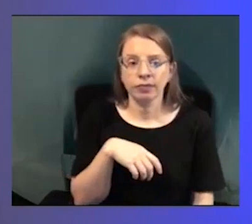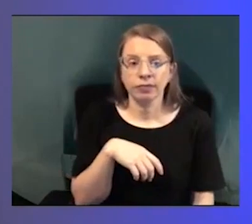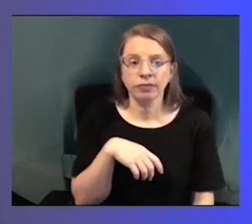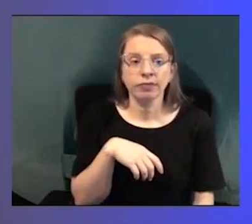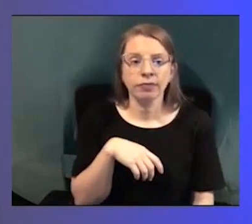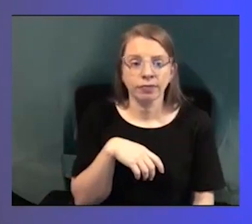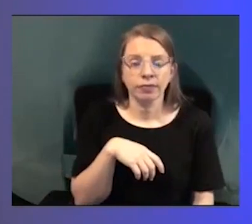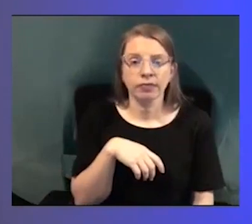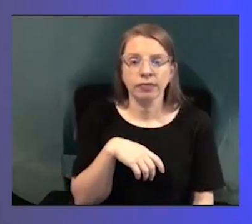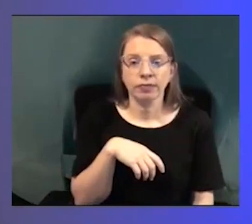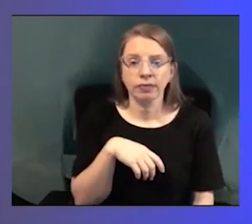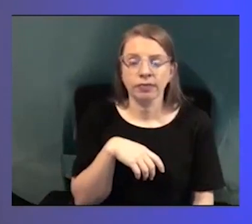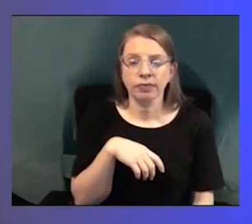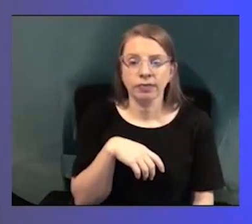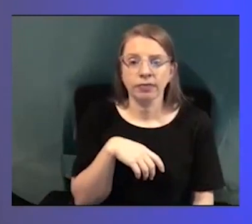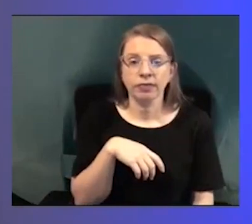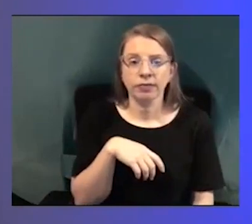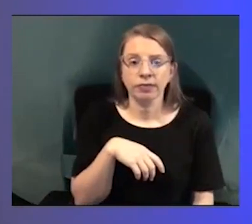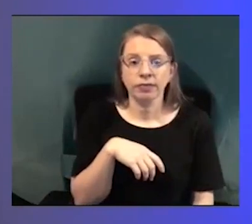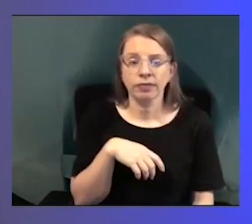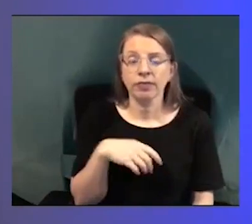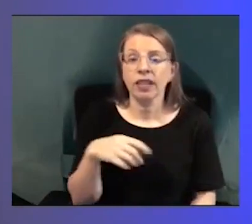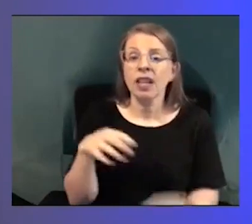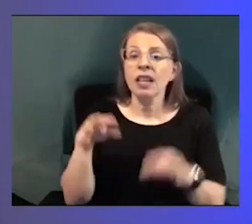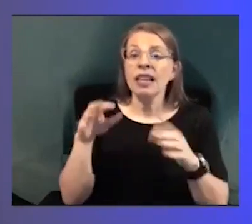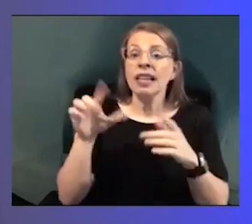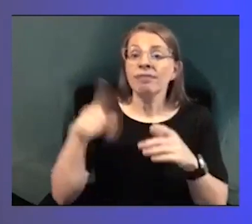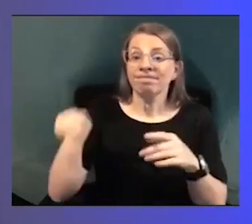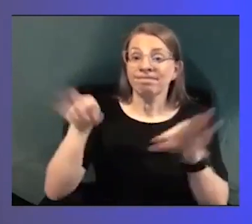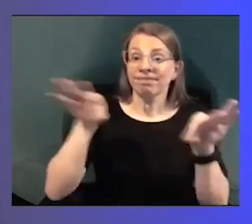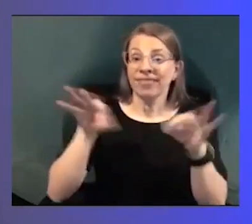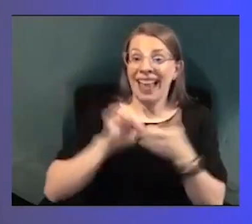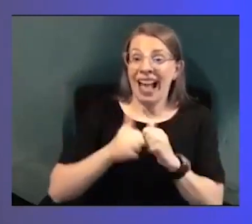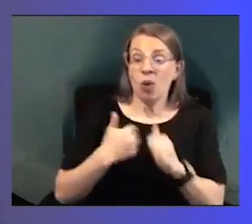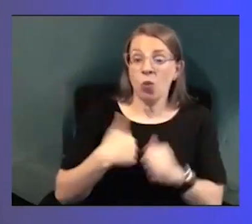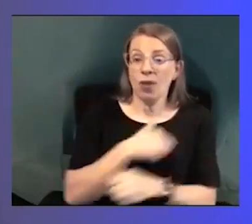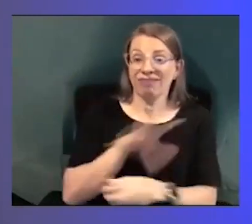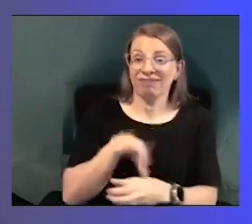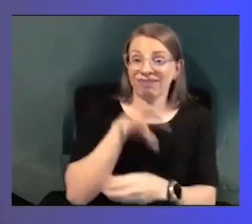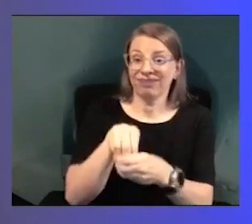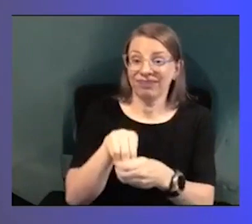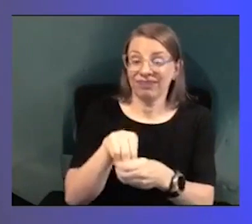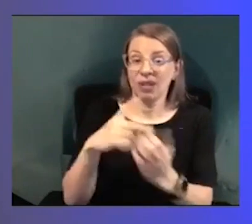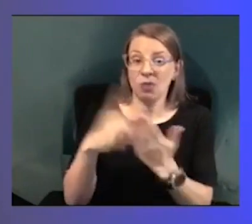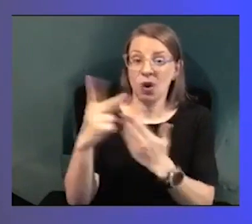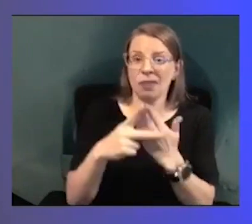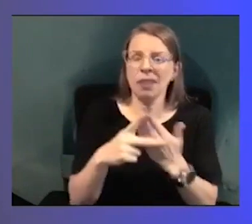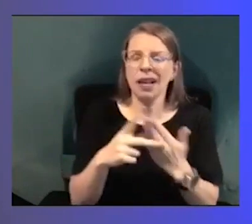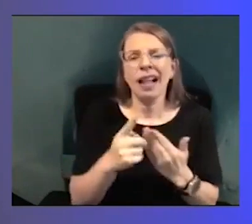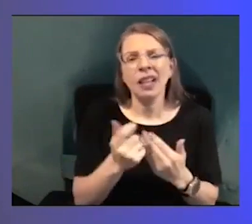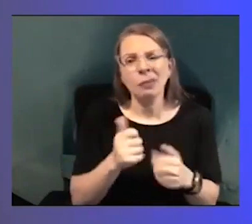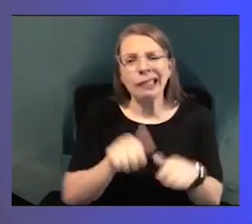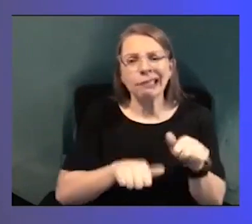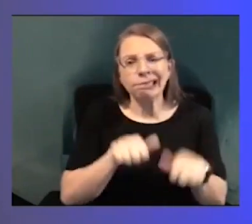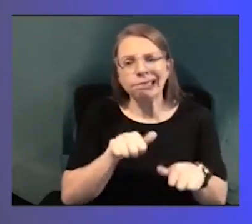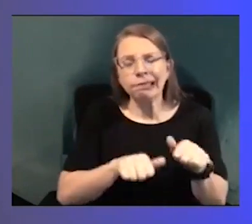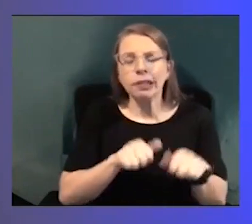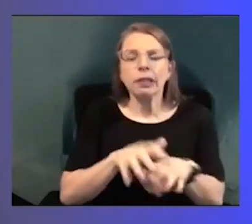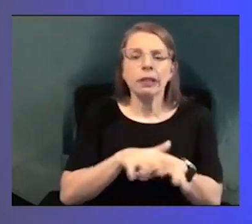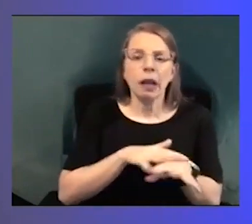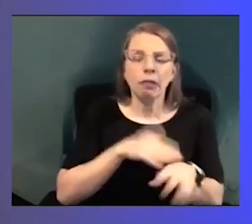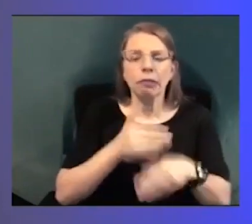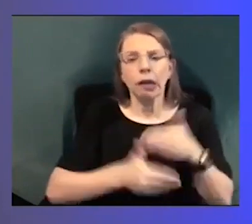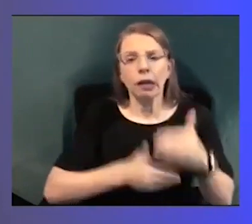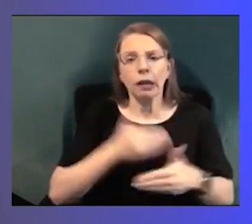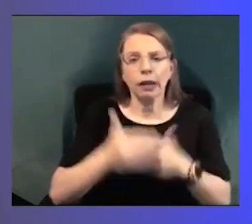as healthcare systems how to participate in that. A little bit clunky getting it going. I think that the biggest thing that we're dealing with